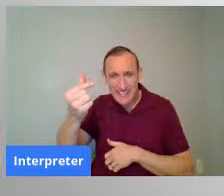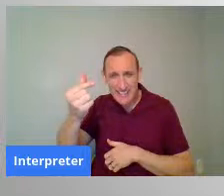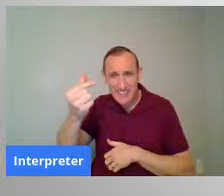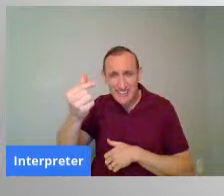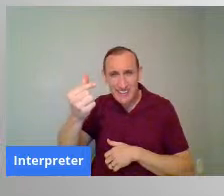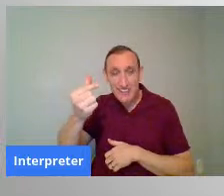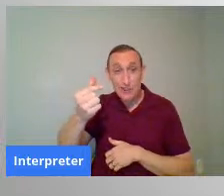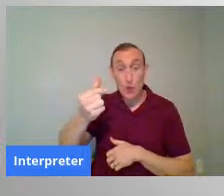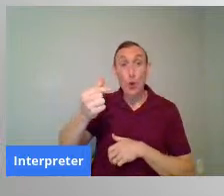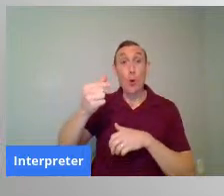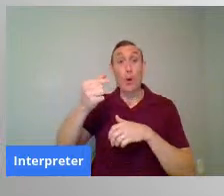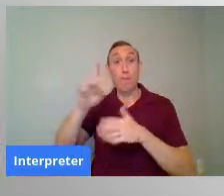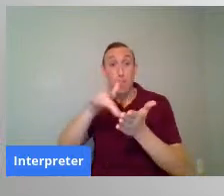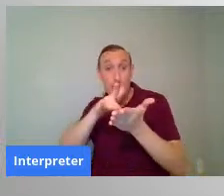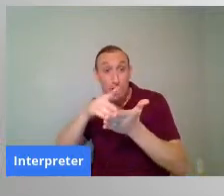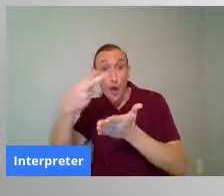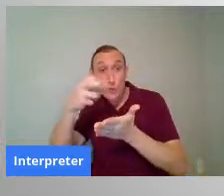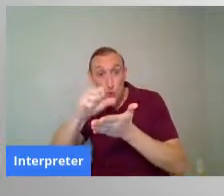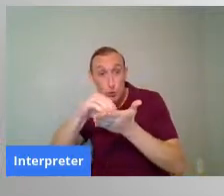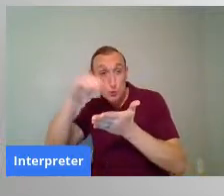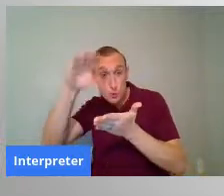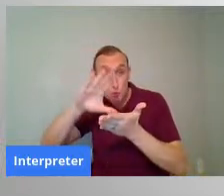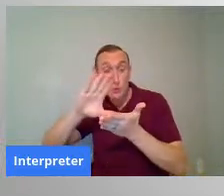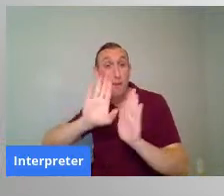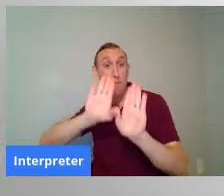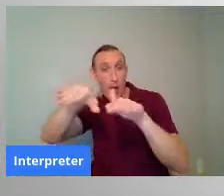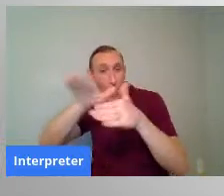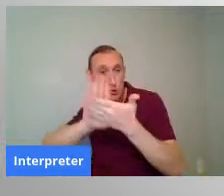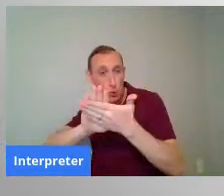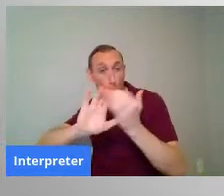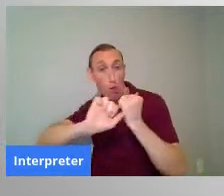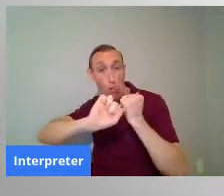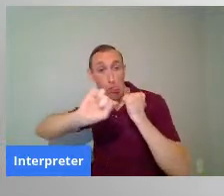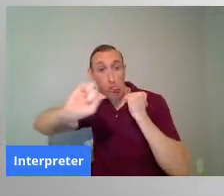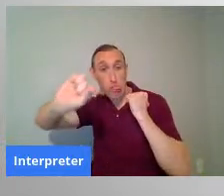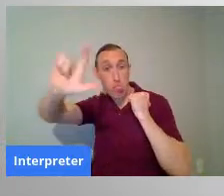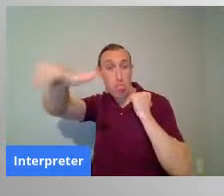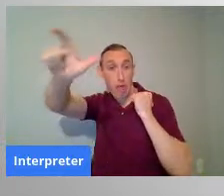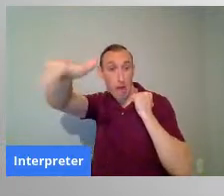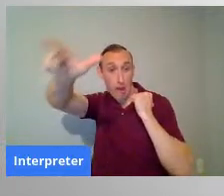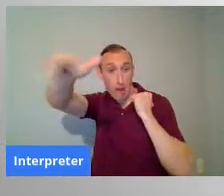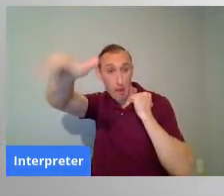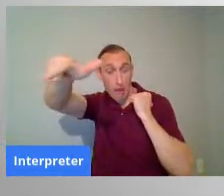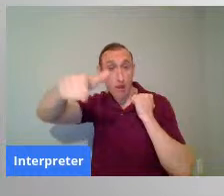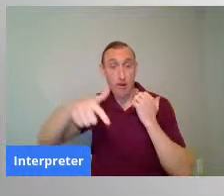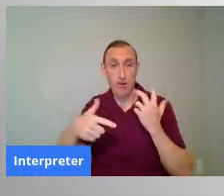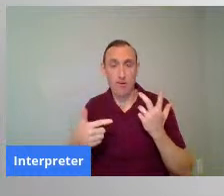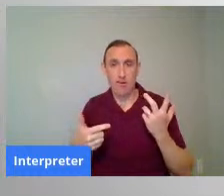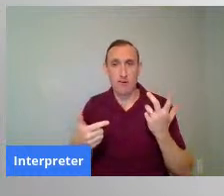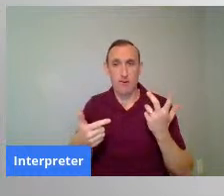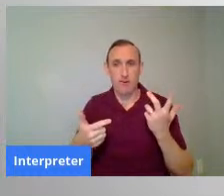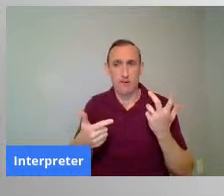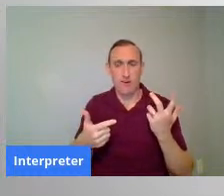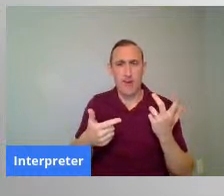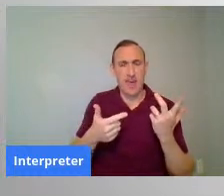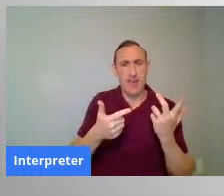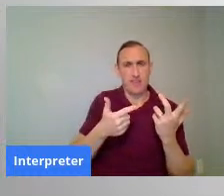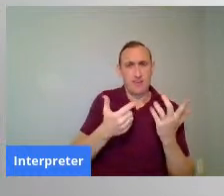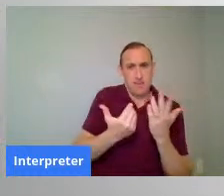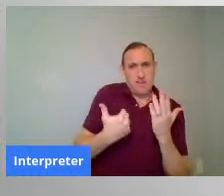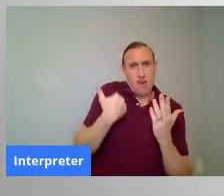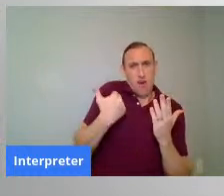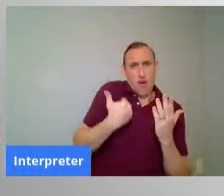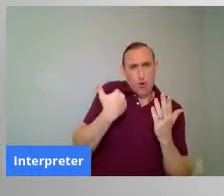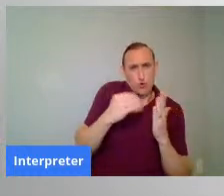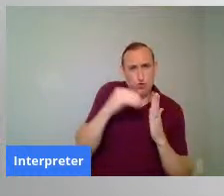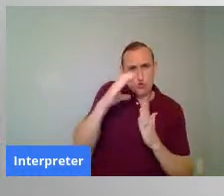school students and stretching out the return for our younger students, I think is sort of going